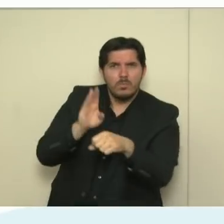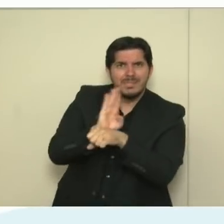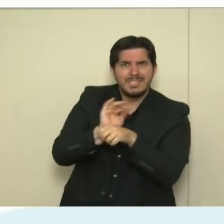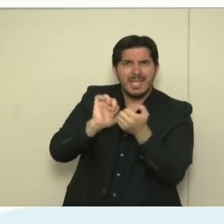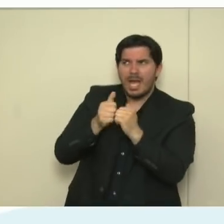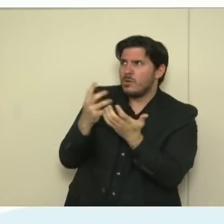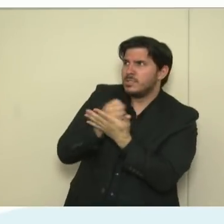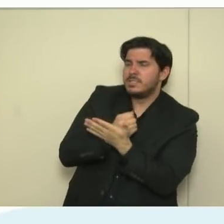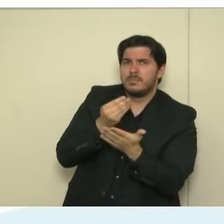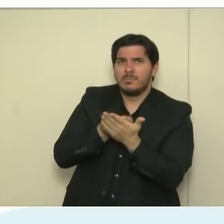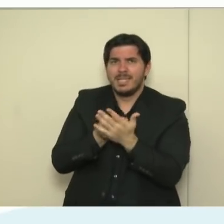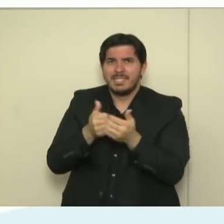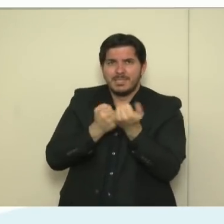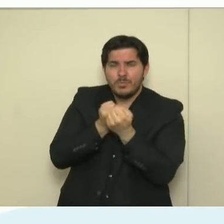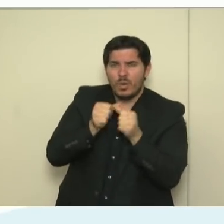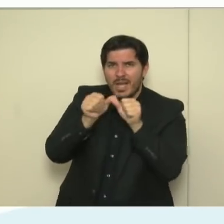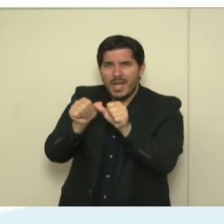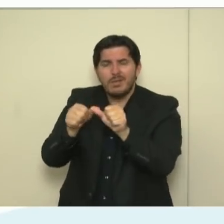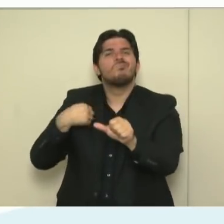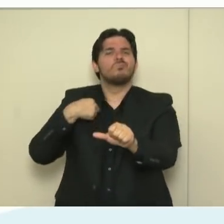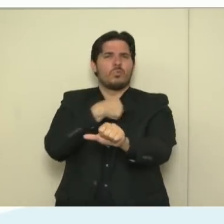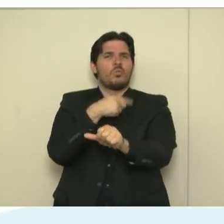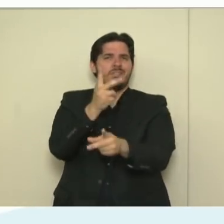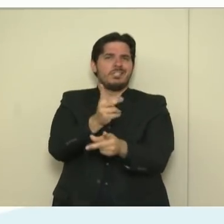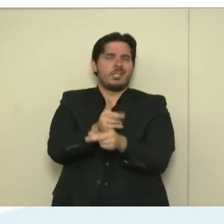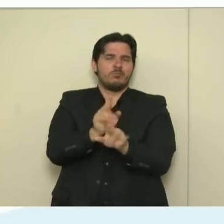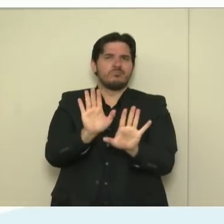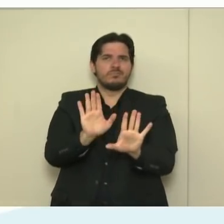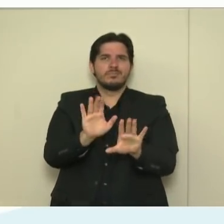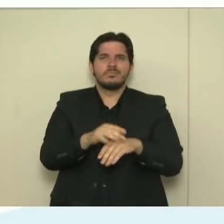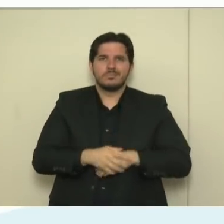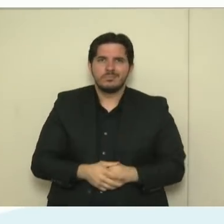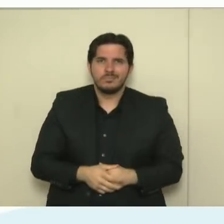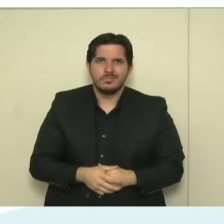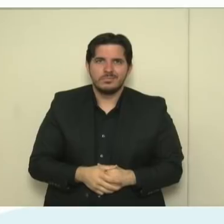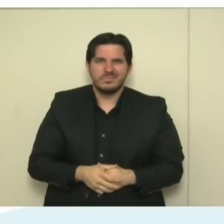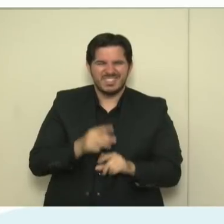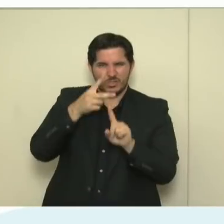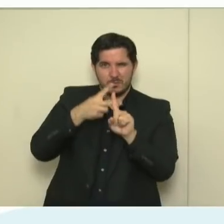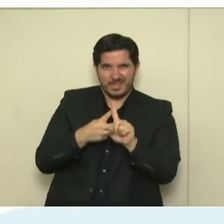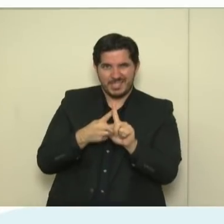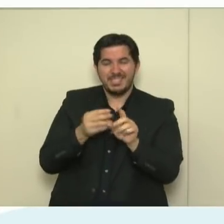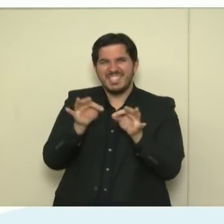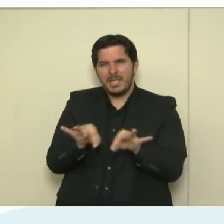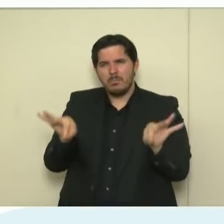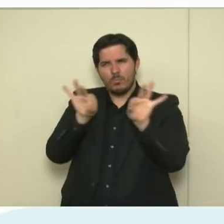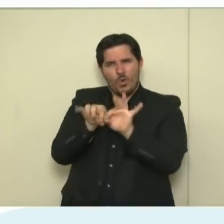for families to afford child care while ensuring that providers continue to receive their revenues.